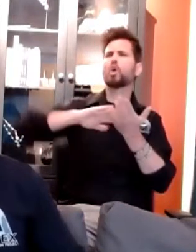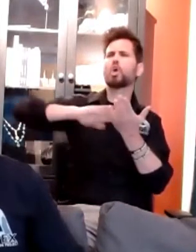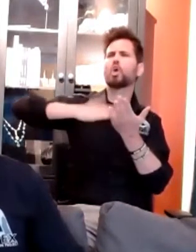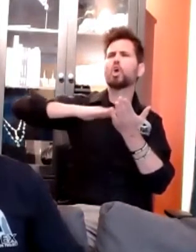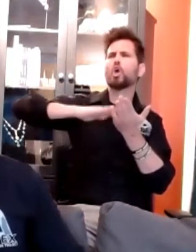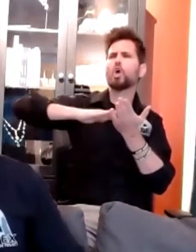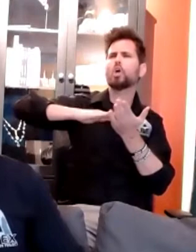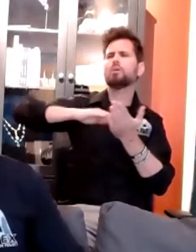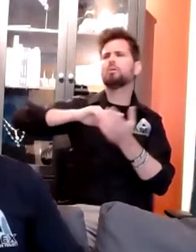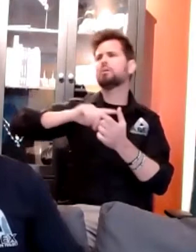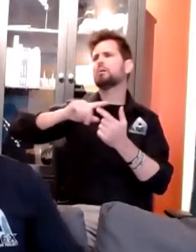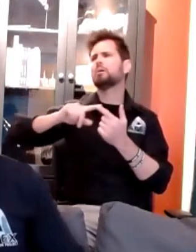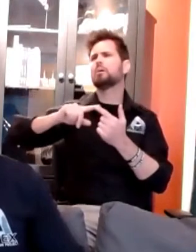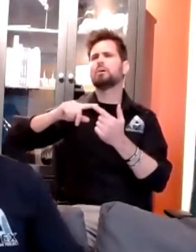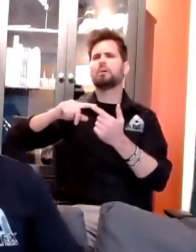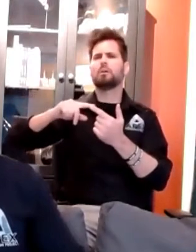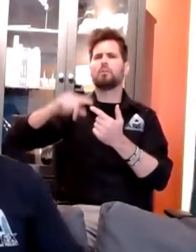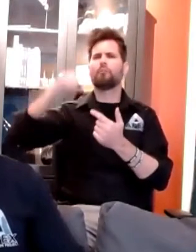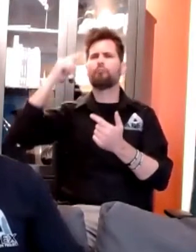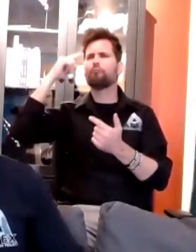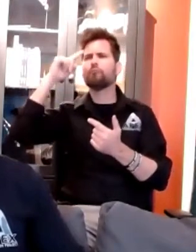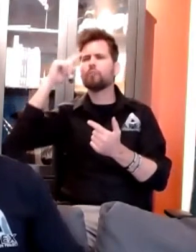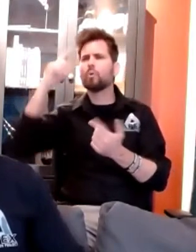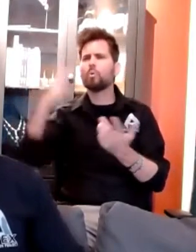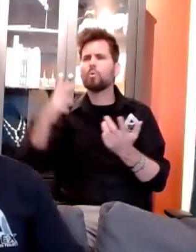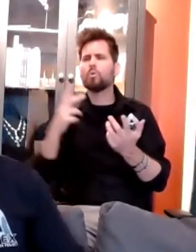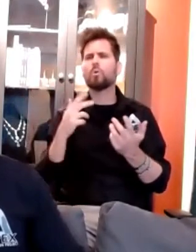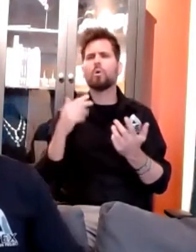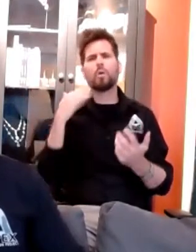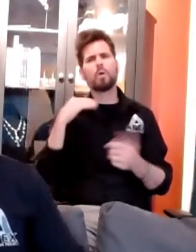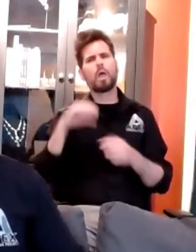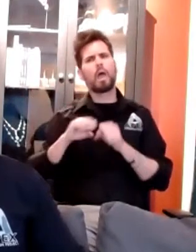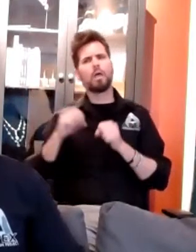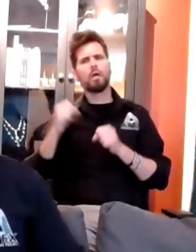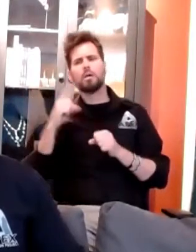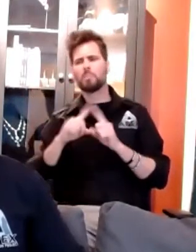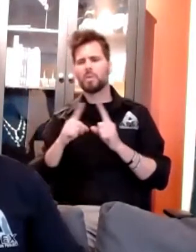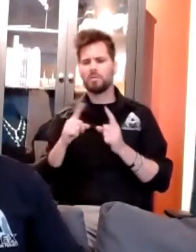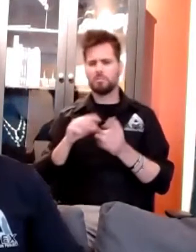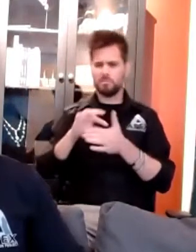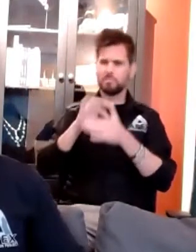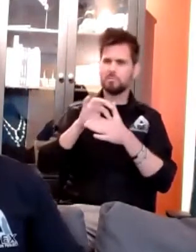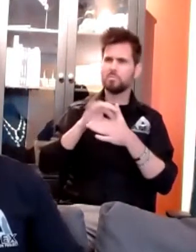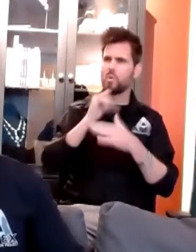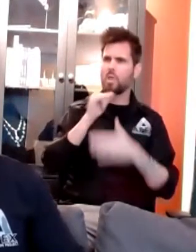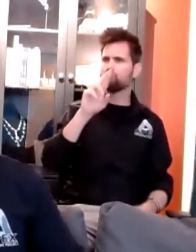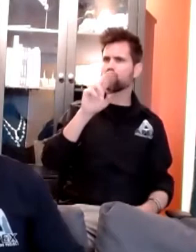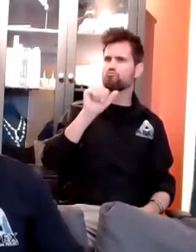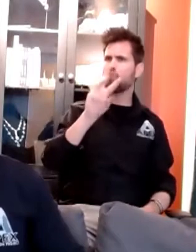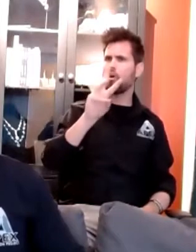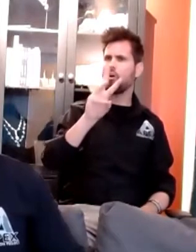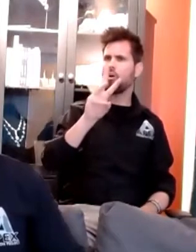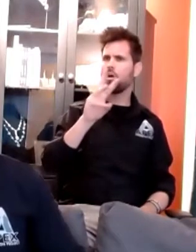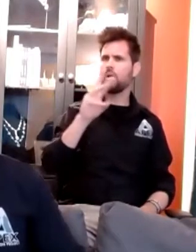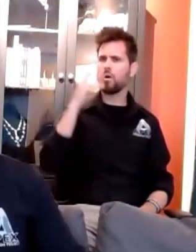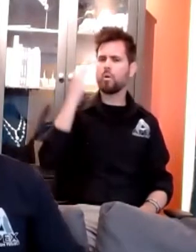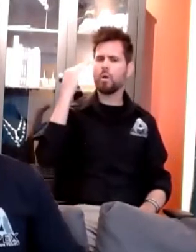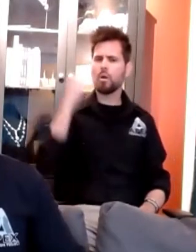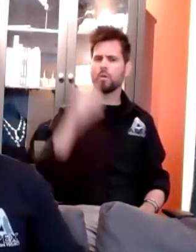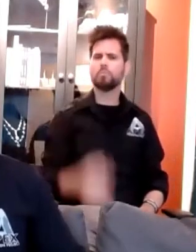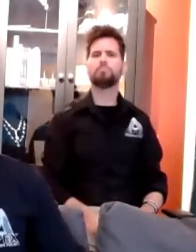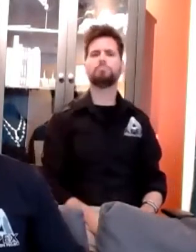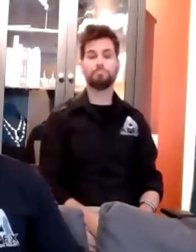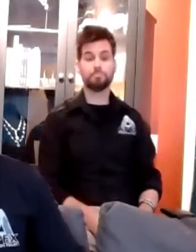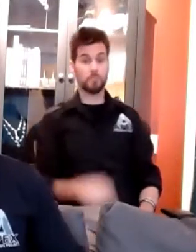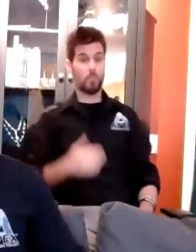well. It's good, yummy wolf junk food for sure, but they use it straight from the packages versus cooking. So